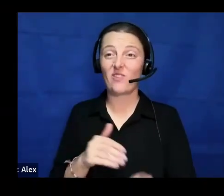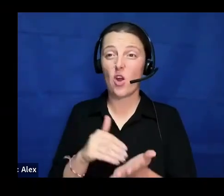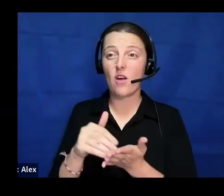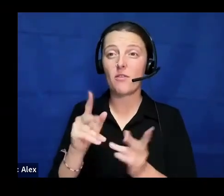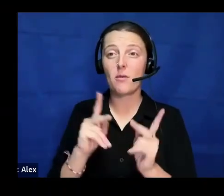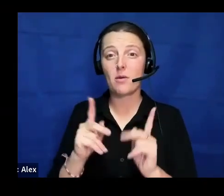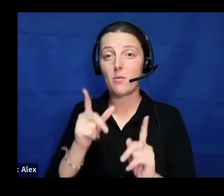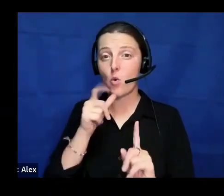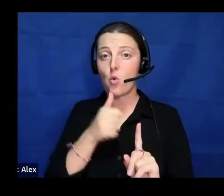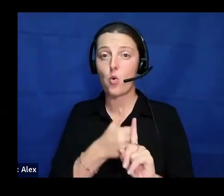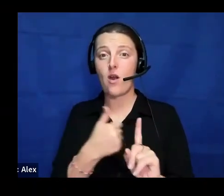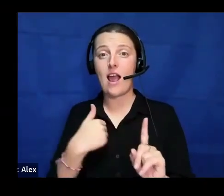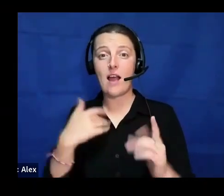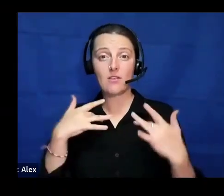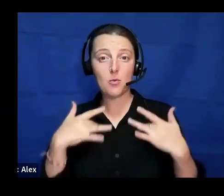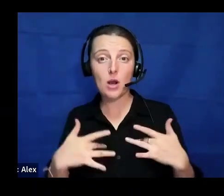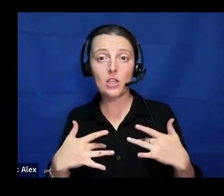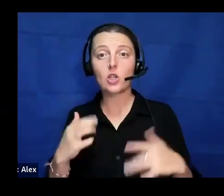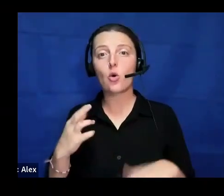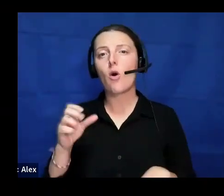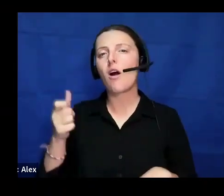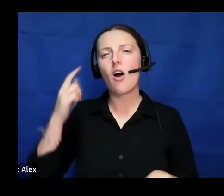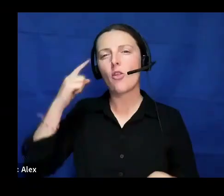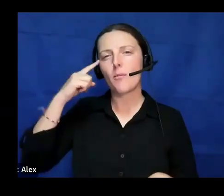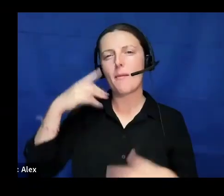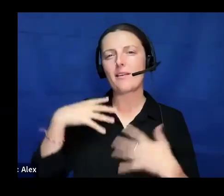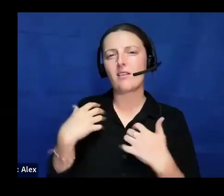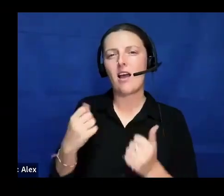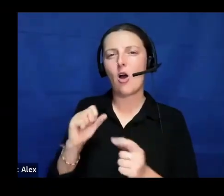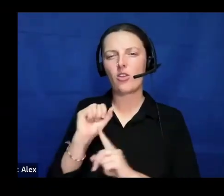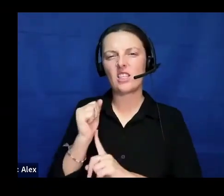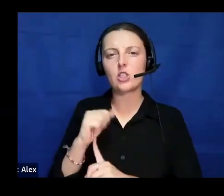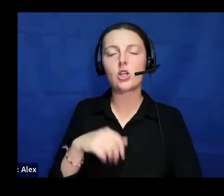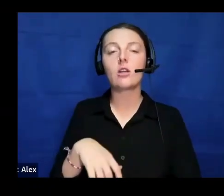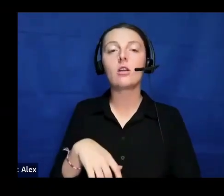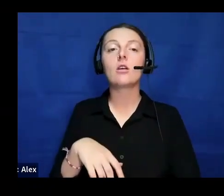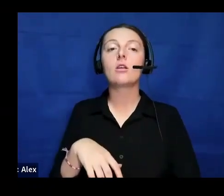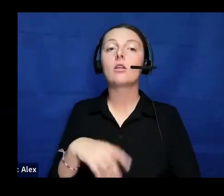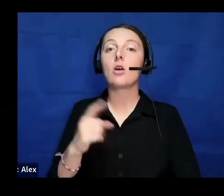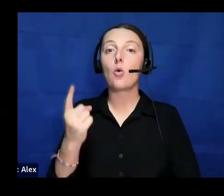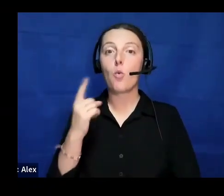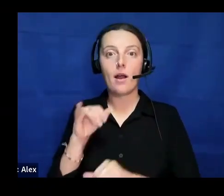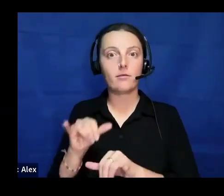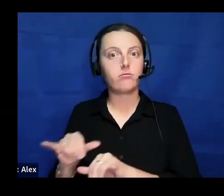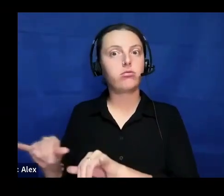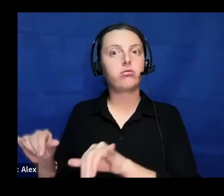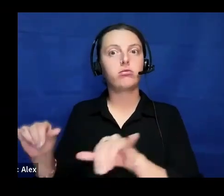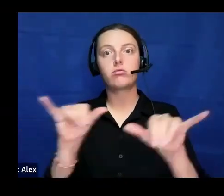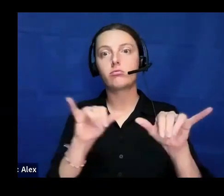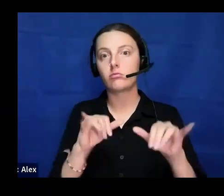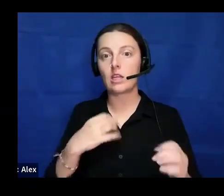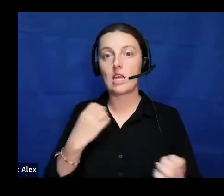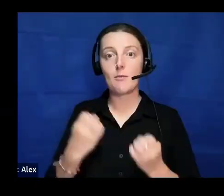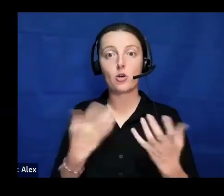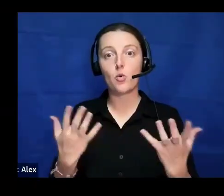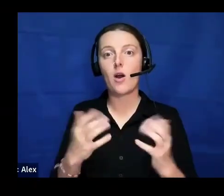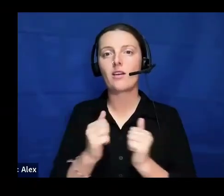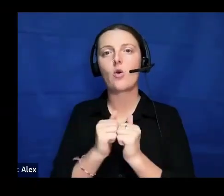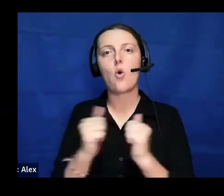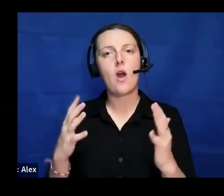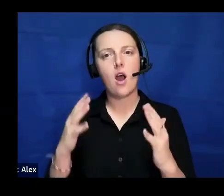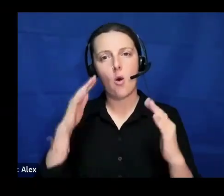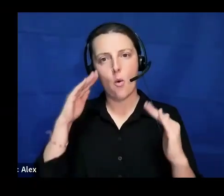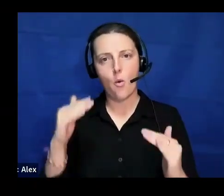or struggling with another mental health condition, one of the most universal emotions felt is hopelessness, right?